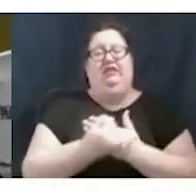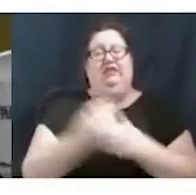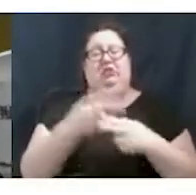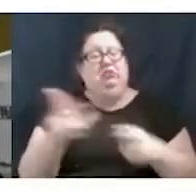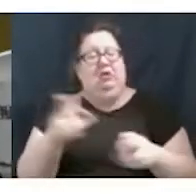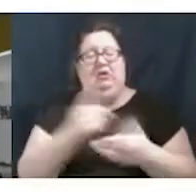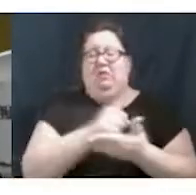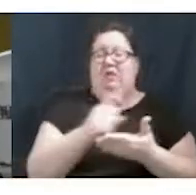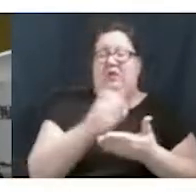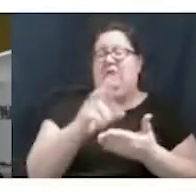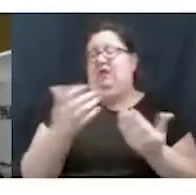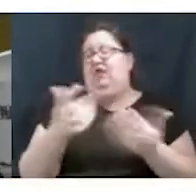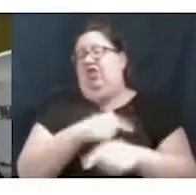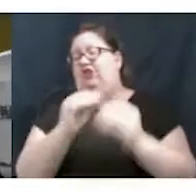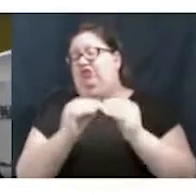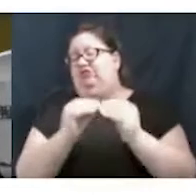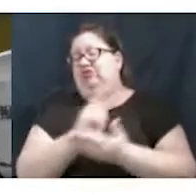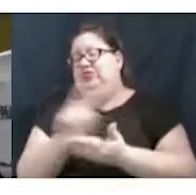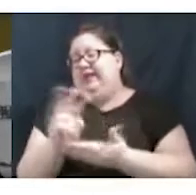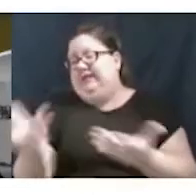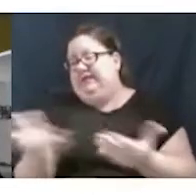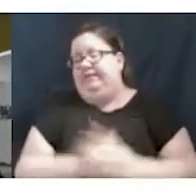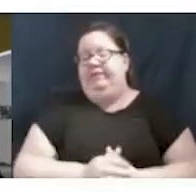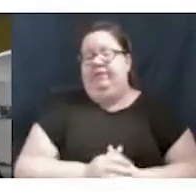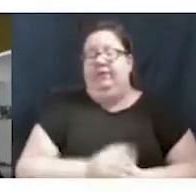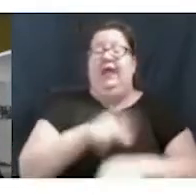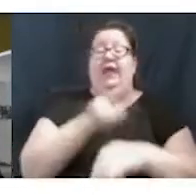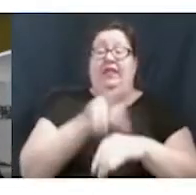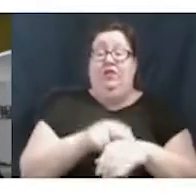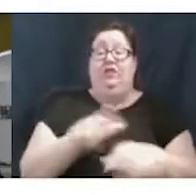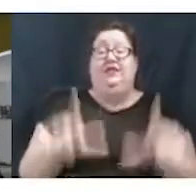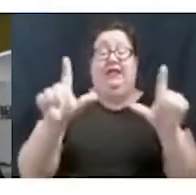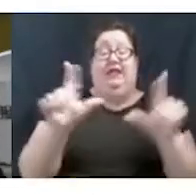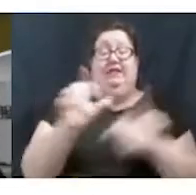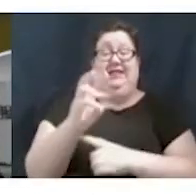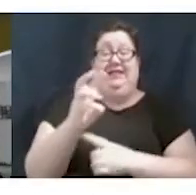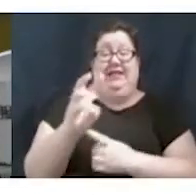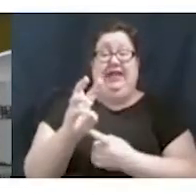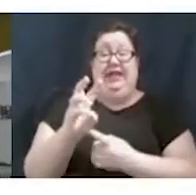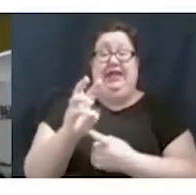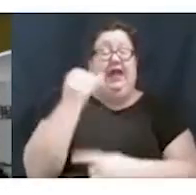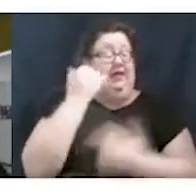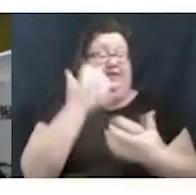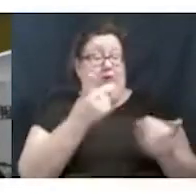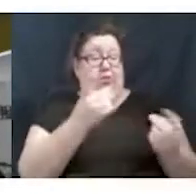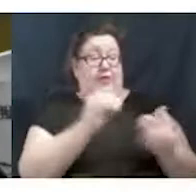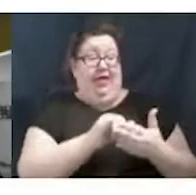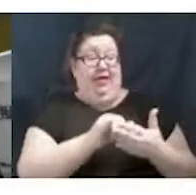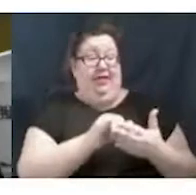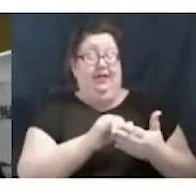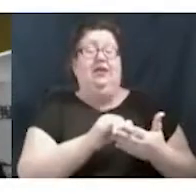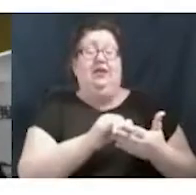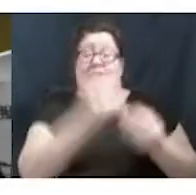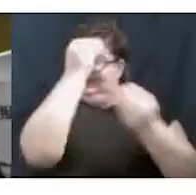or longer 2 weeks. And then, of course, on slide 16, it's like, if you don't want to do that, tell